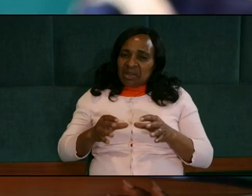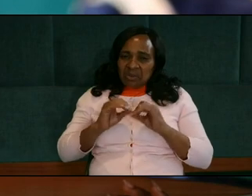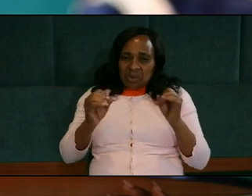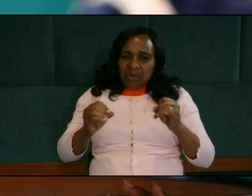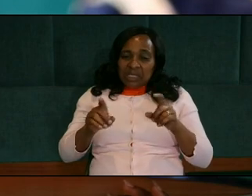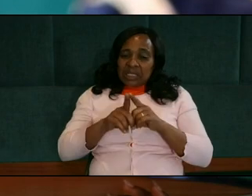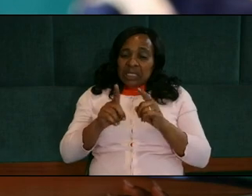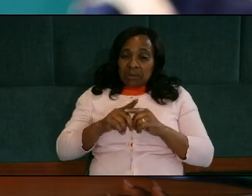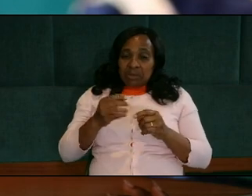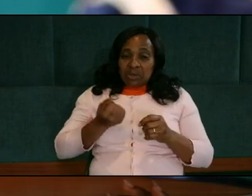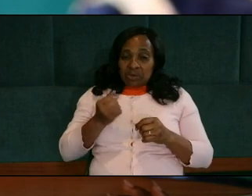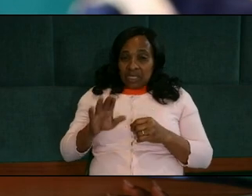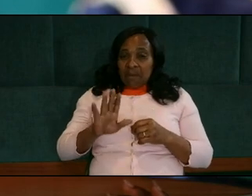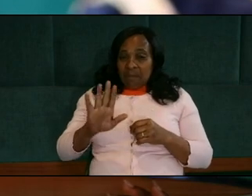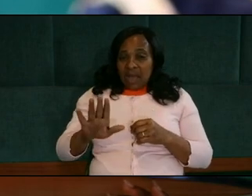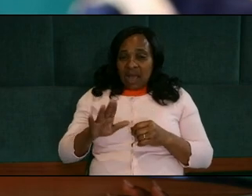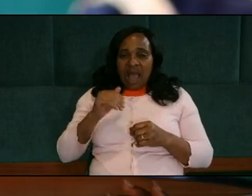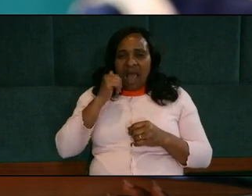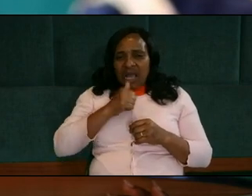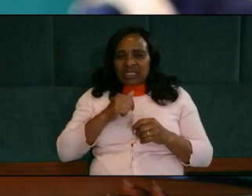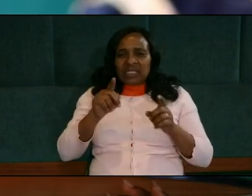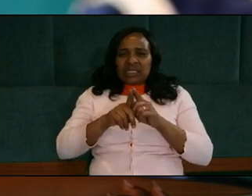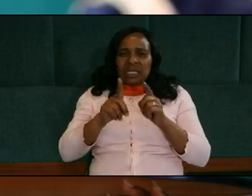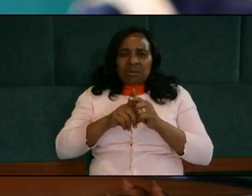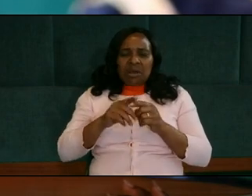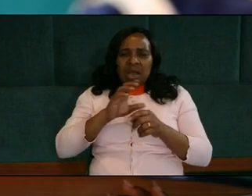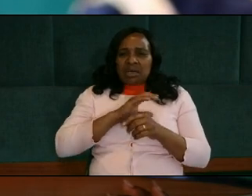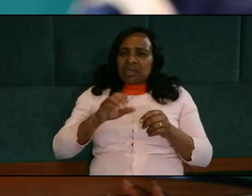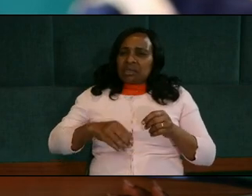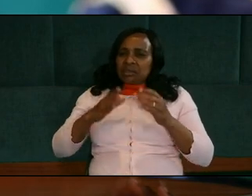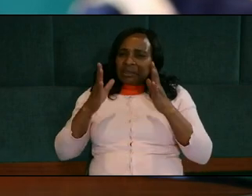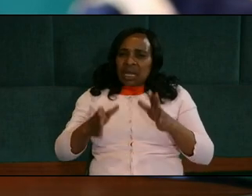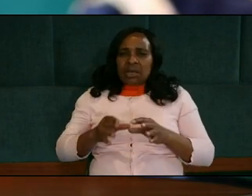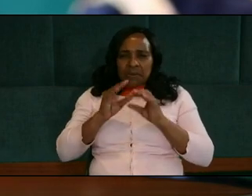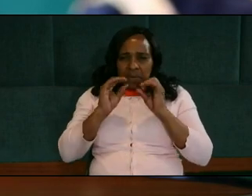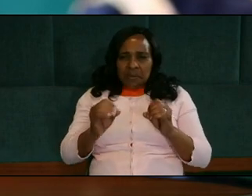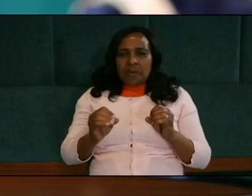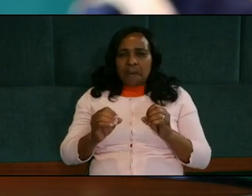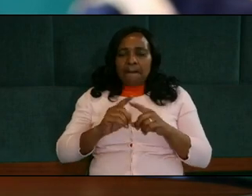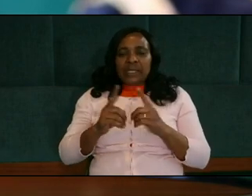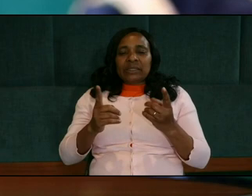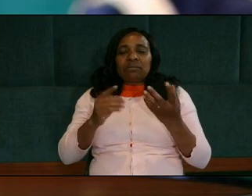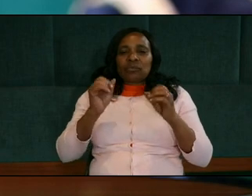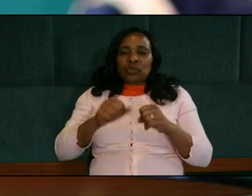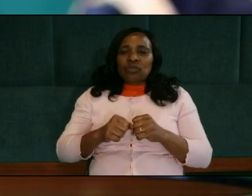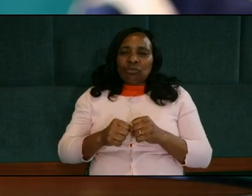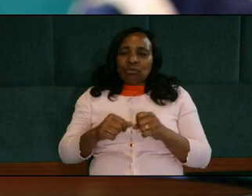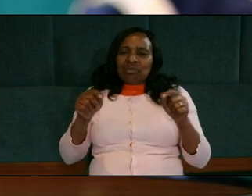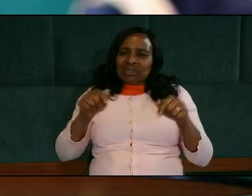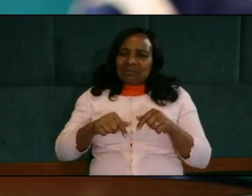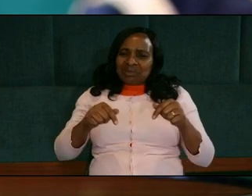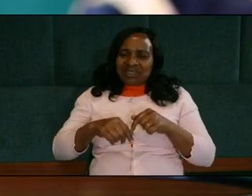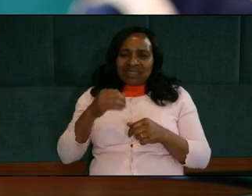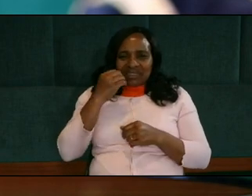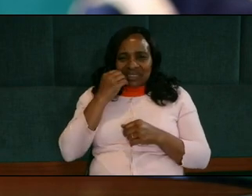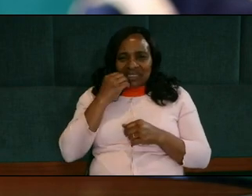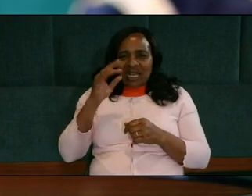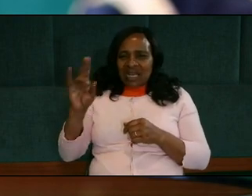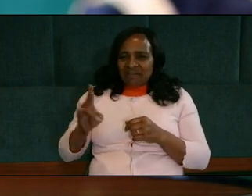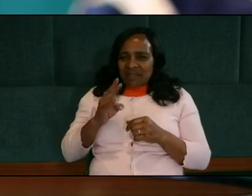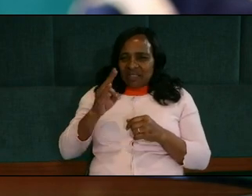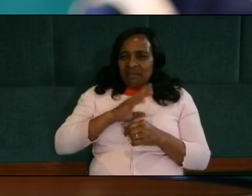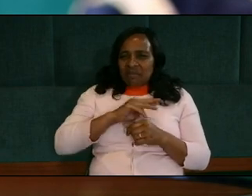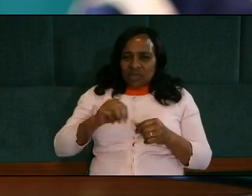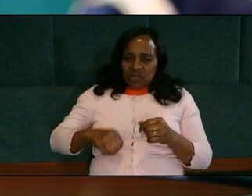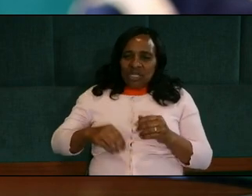not a Christian. Auntie also had not been a Christian at one time, but she had been terribly sick, and an Adventist